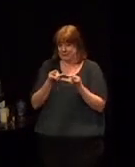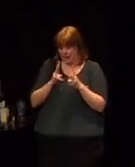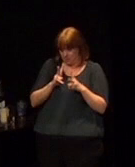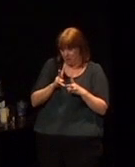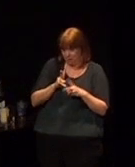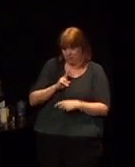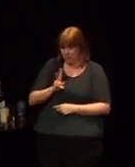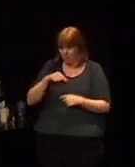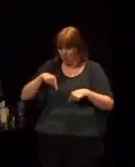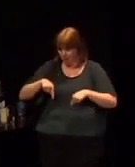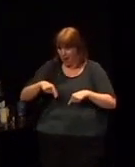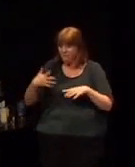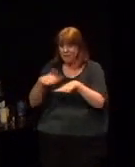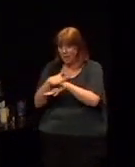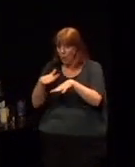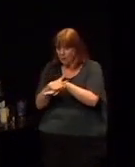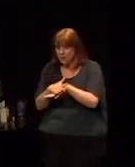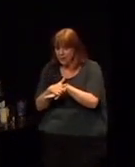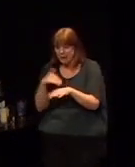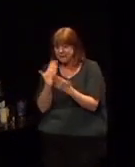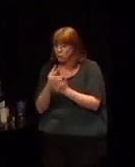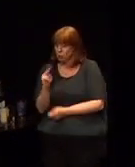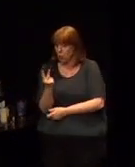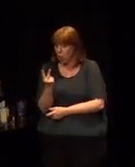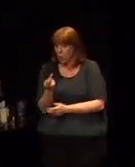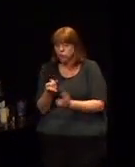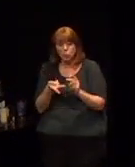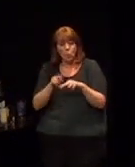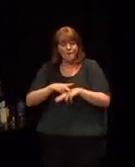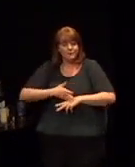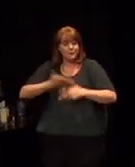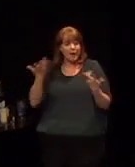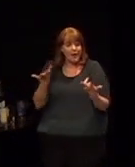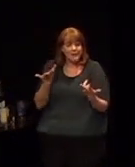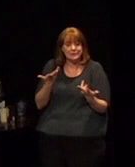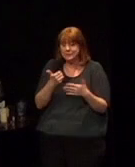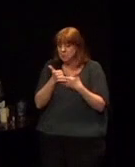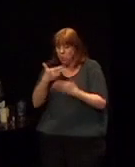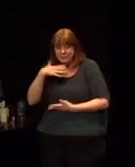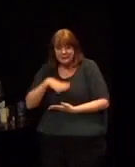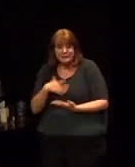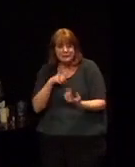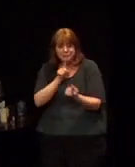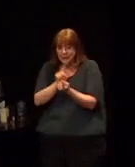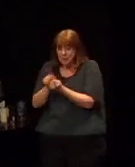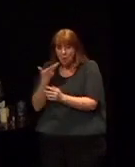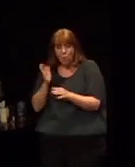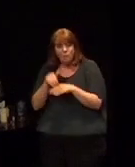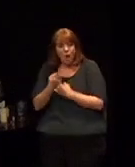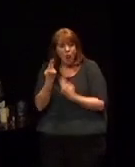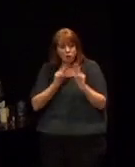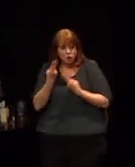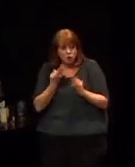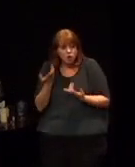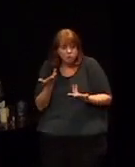and the interpreters are here till 2, so if there's any point in getting anyone in support in that session for lunch,